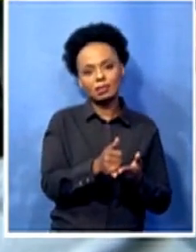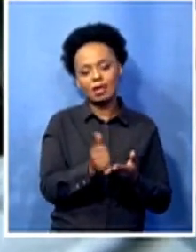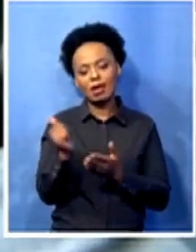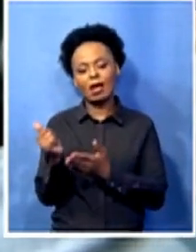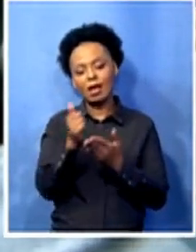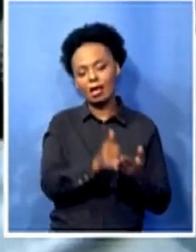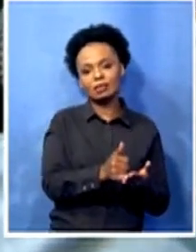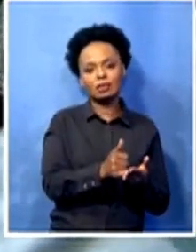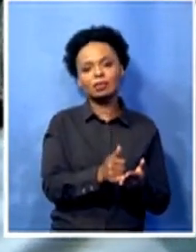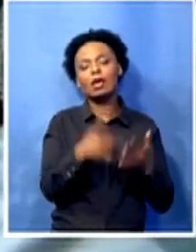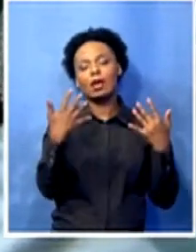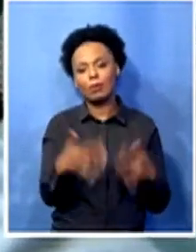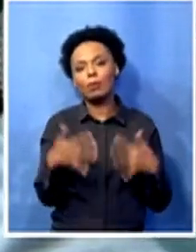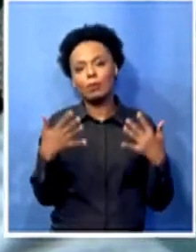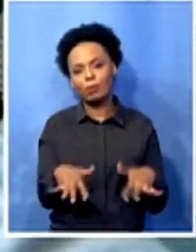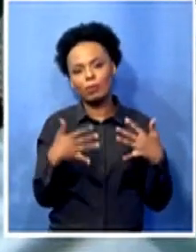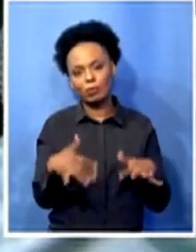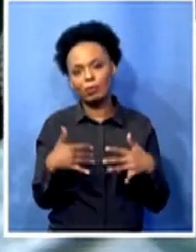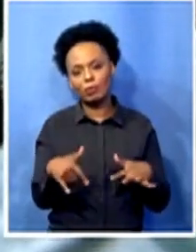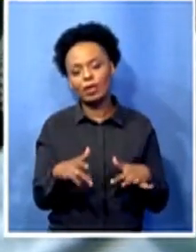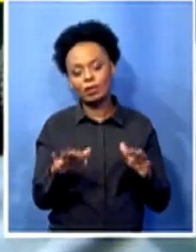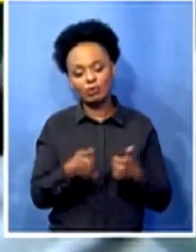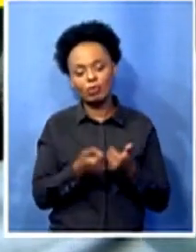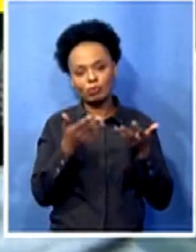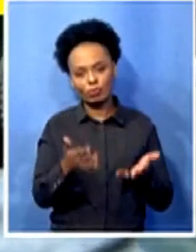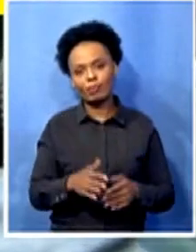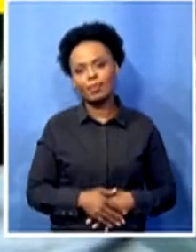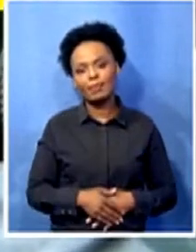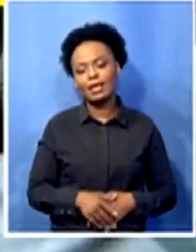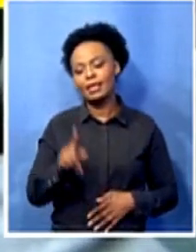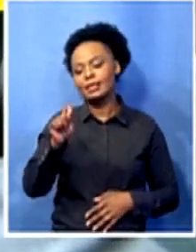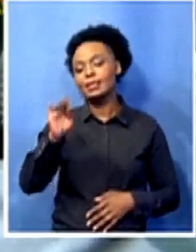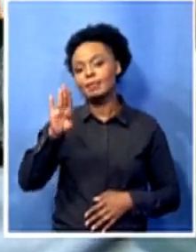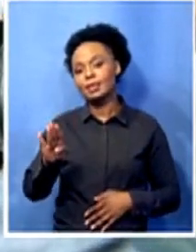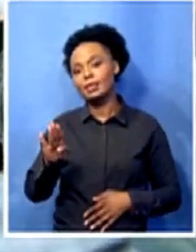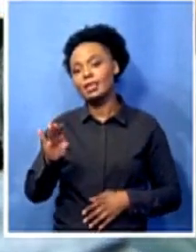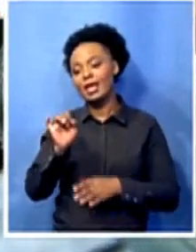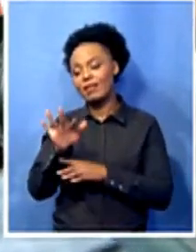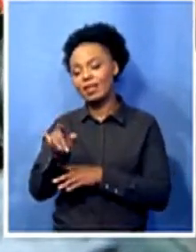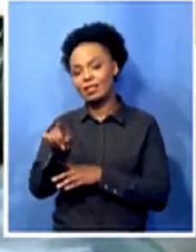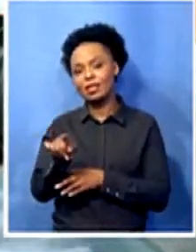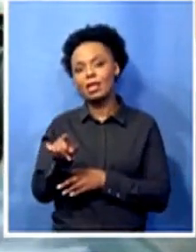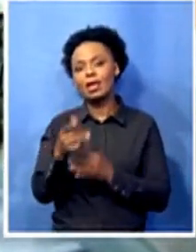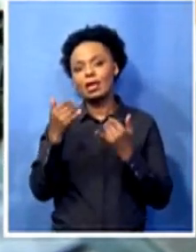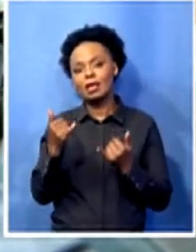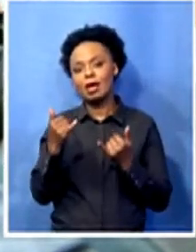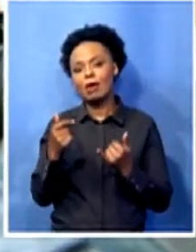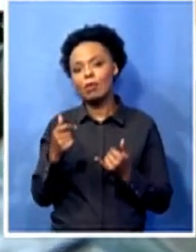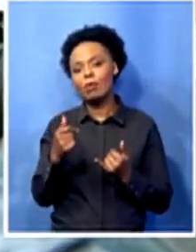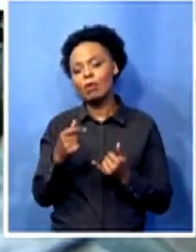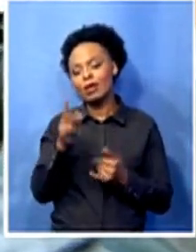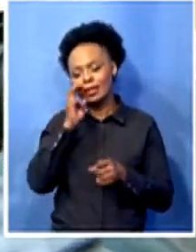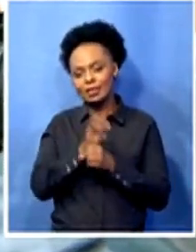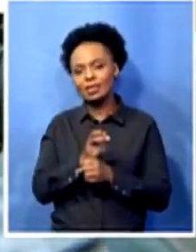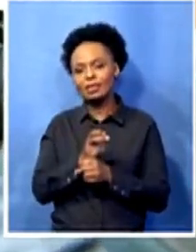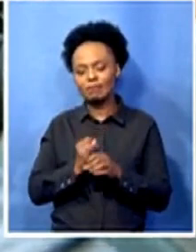endeavor. TB infection control. 6 simple interventions at the heart of how clinics can be part